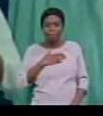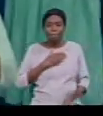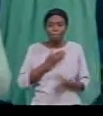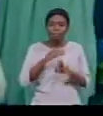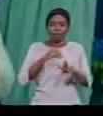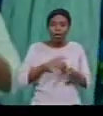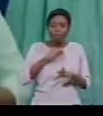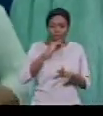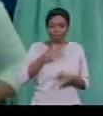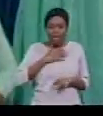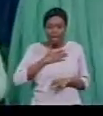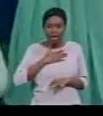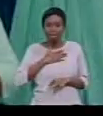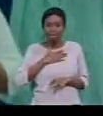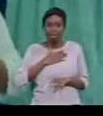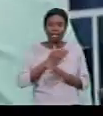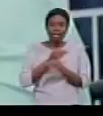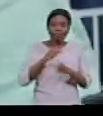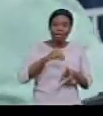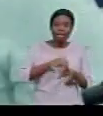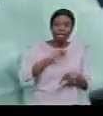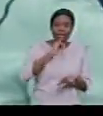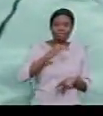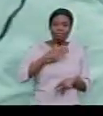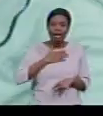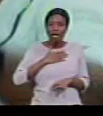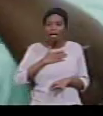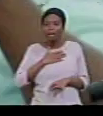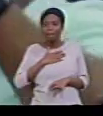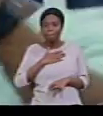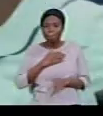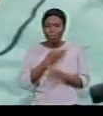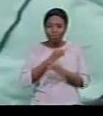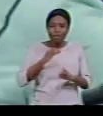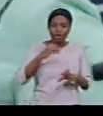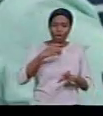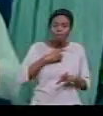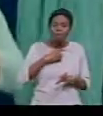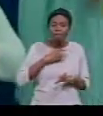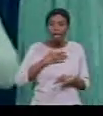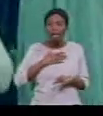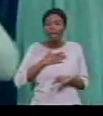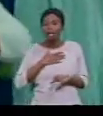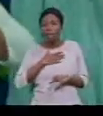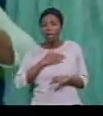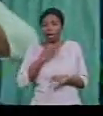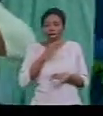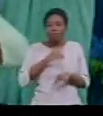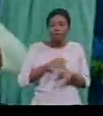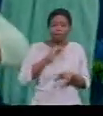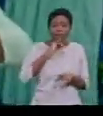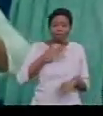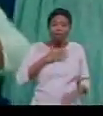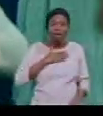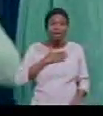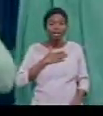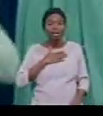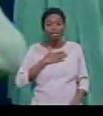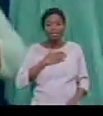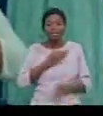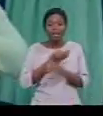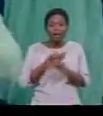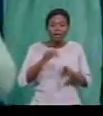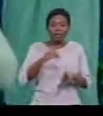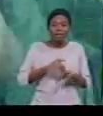yours. Freedom is yours. Freedom is mine. Freedom is mine. Freedom